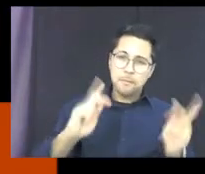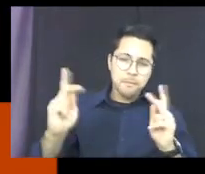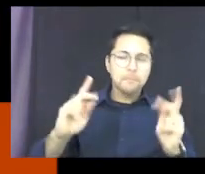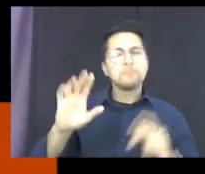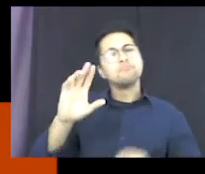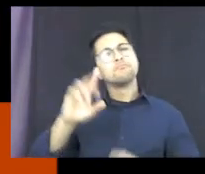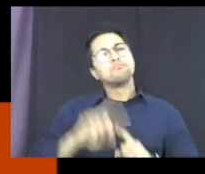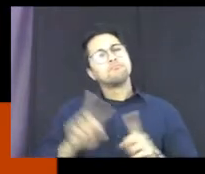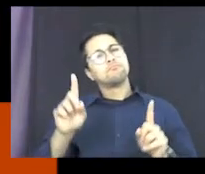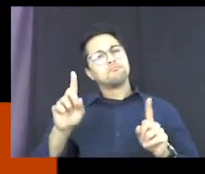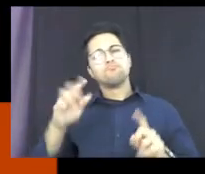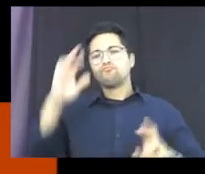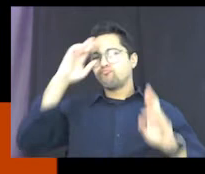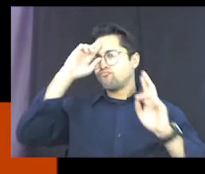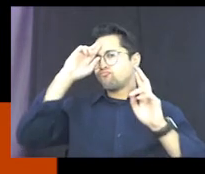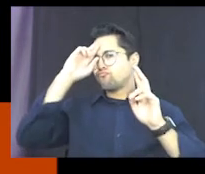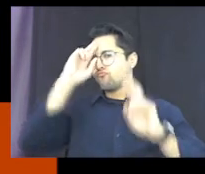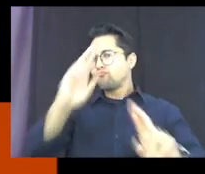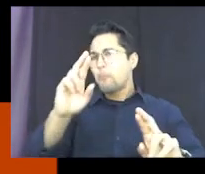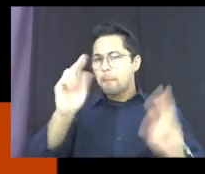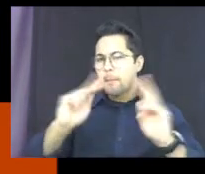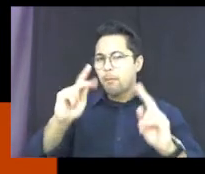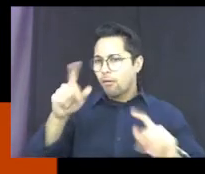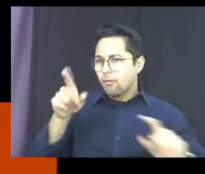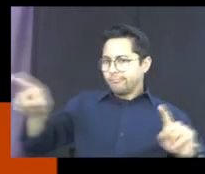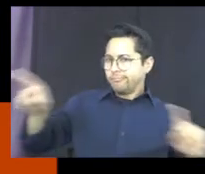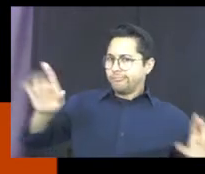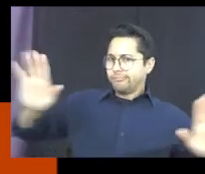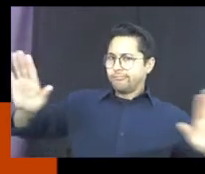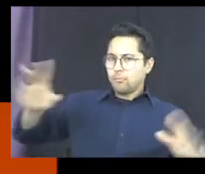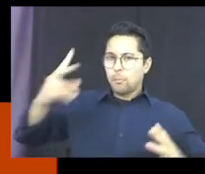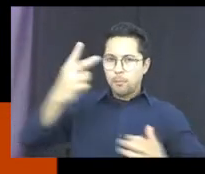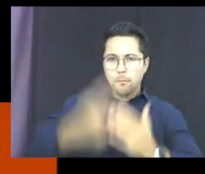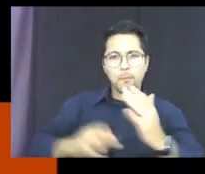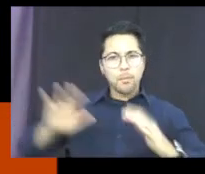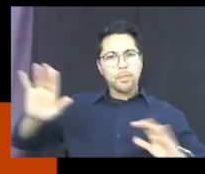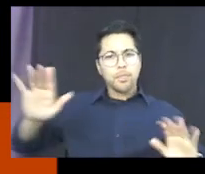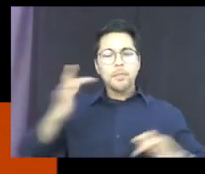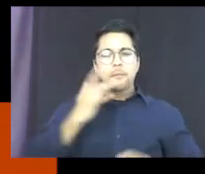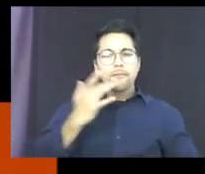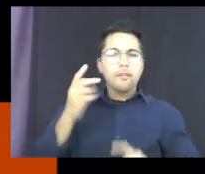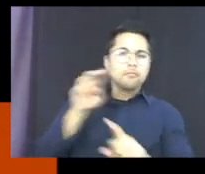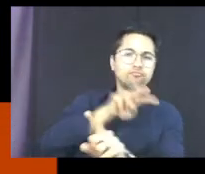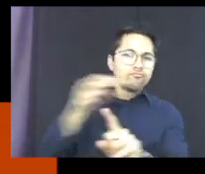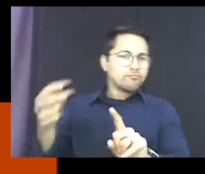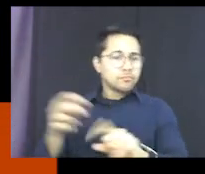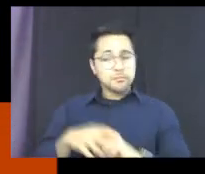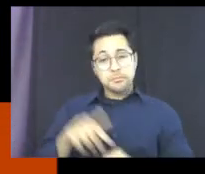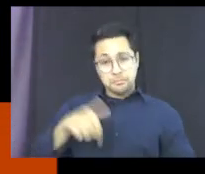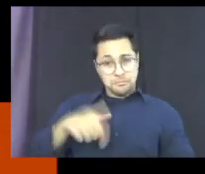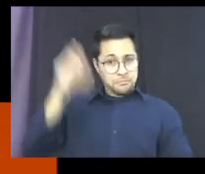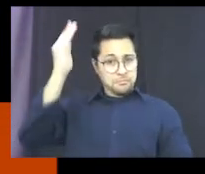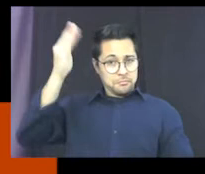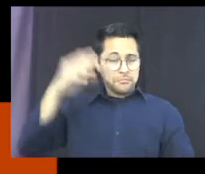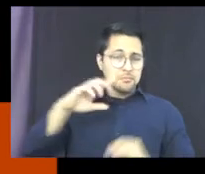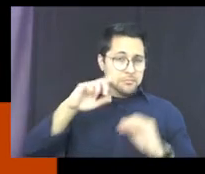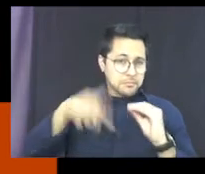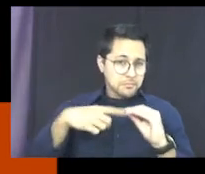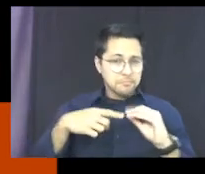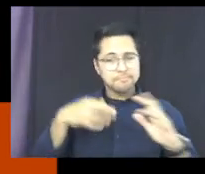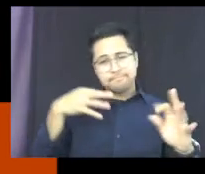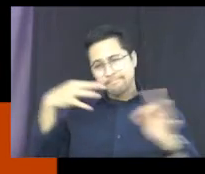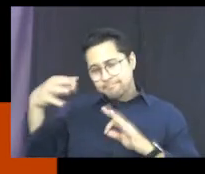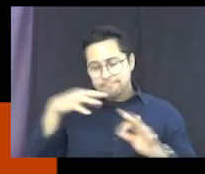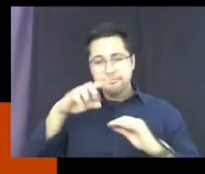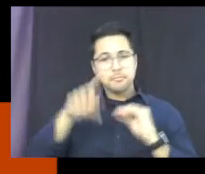to respect people with either preference. This presentation is meant to be a description of